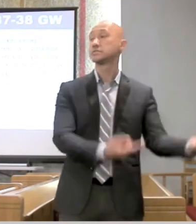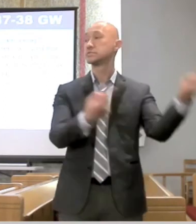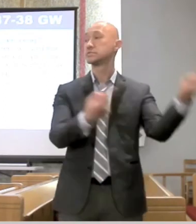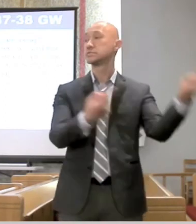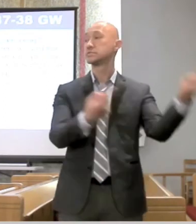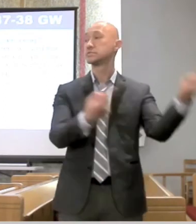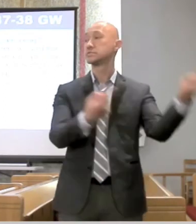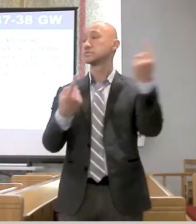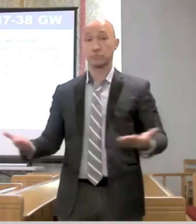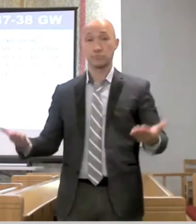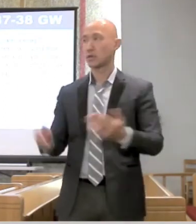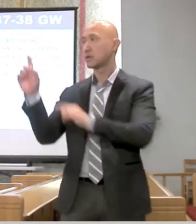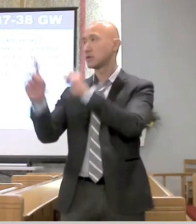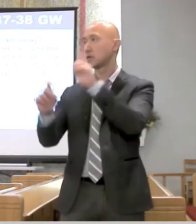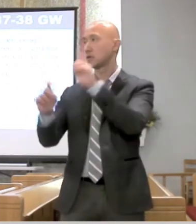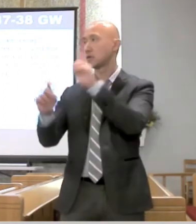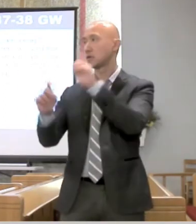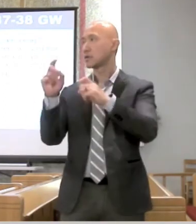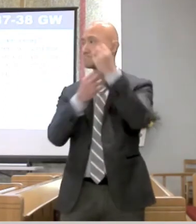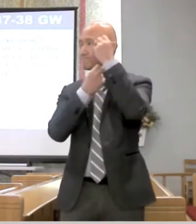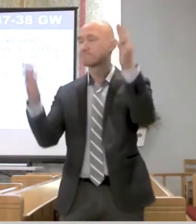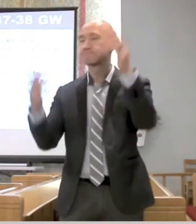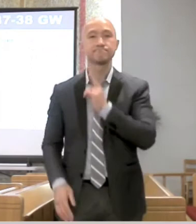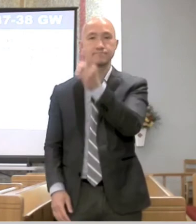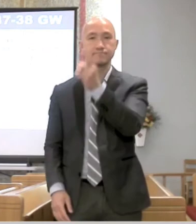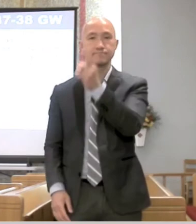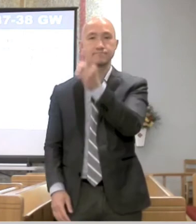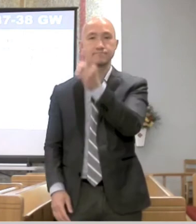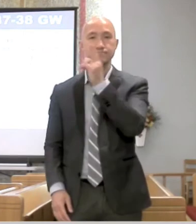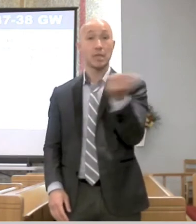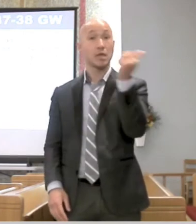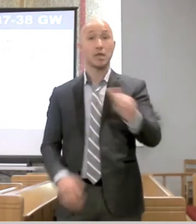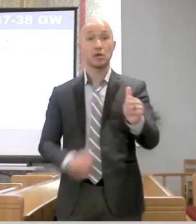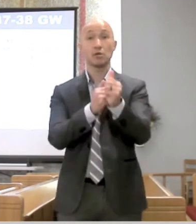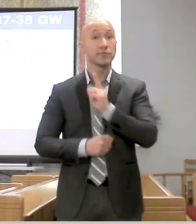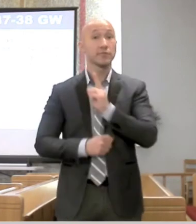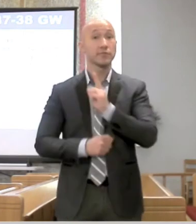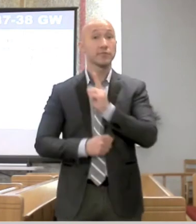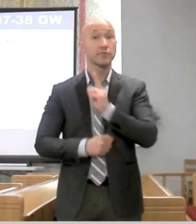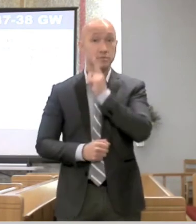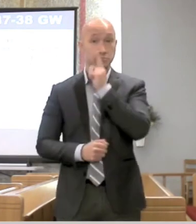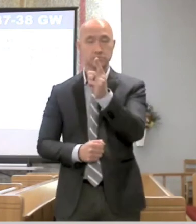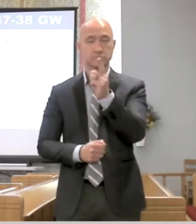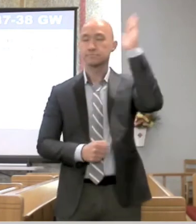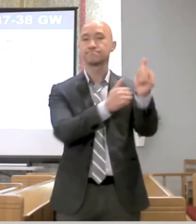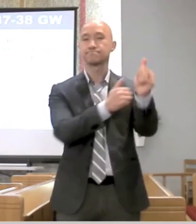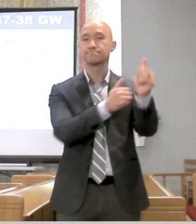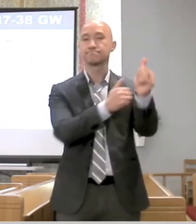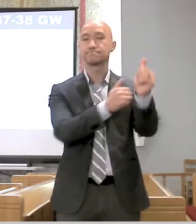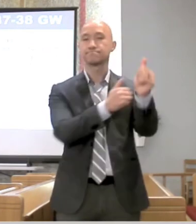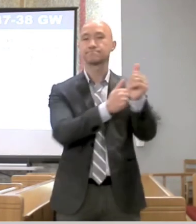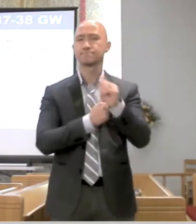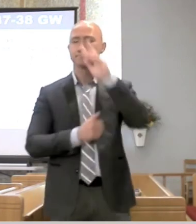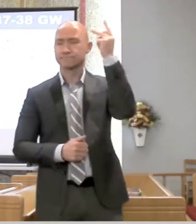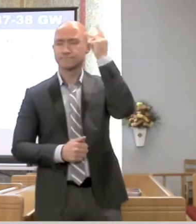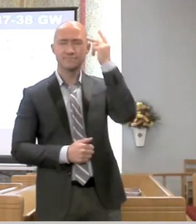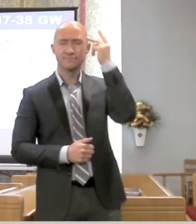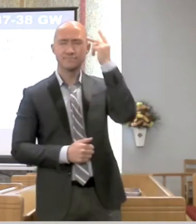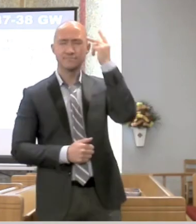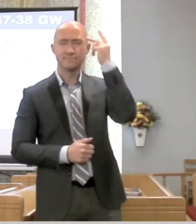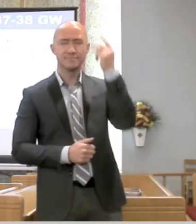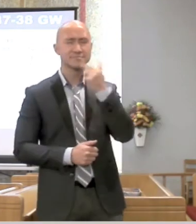truth. Everyone who belongs to the truth listens to me. Pilate said to him, what is truth? After Pilate said this, he went